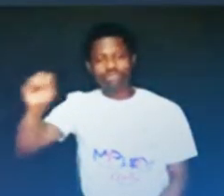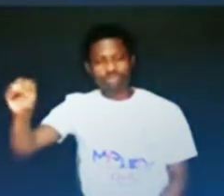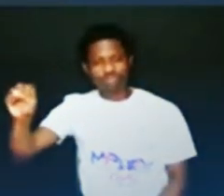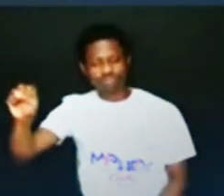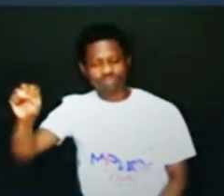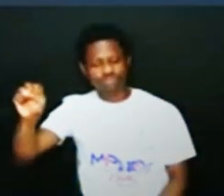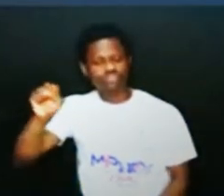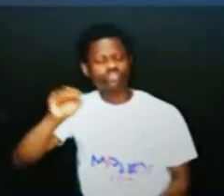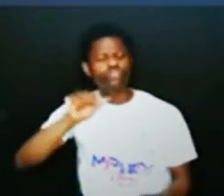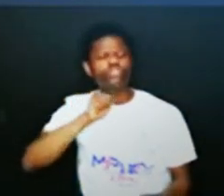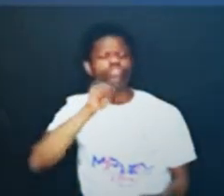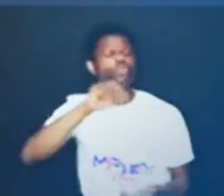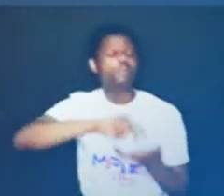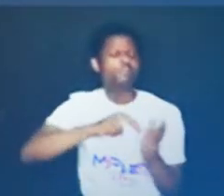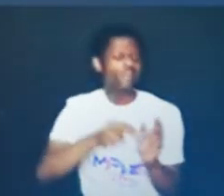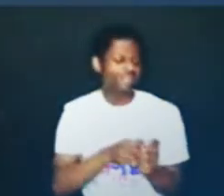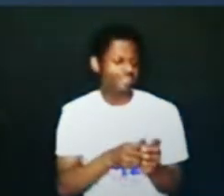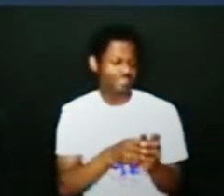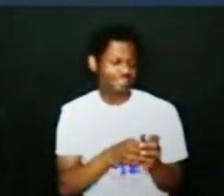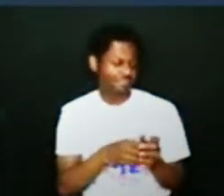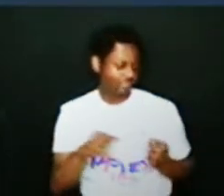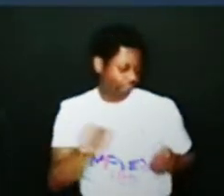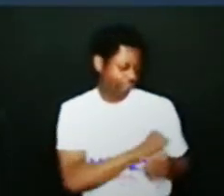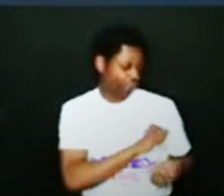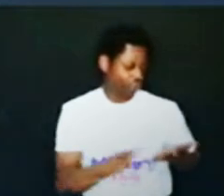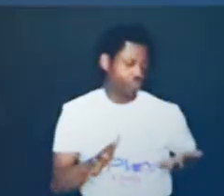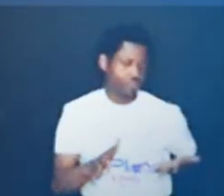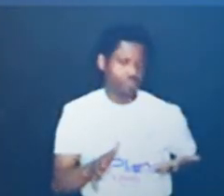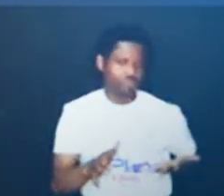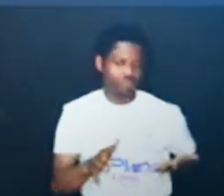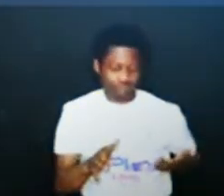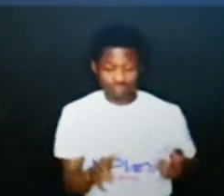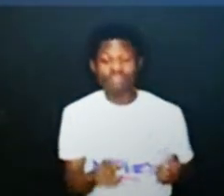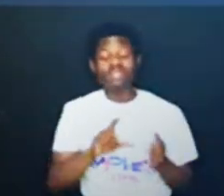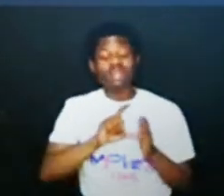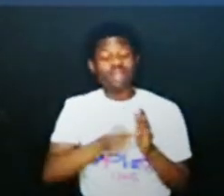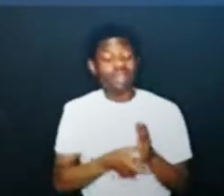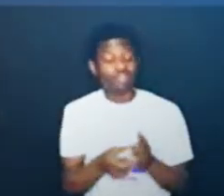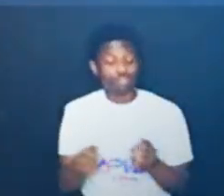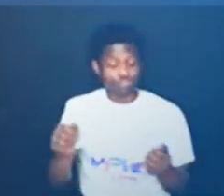Now to subdue is to conquer.